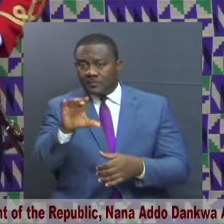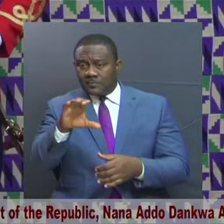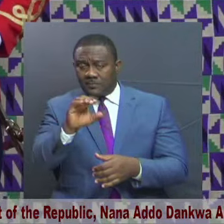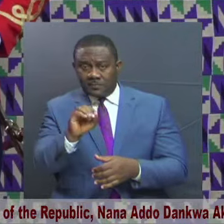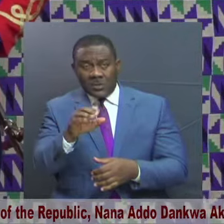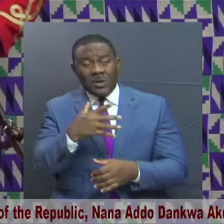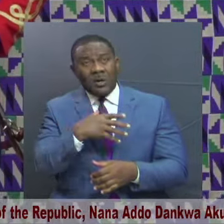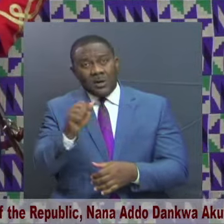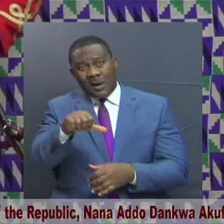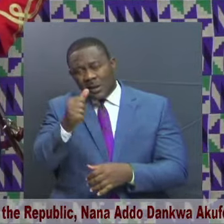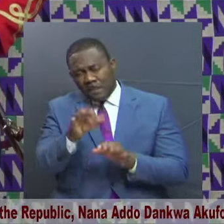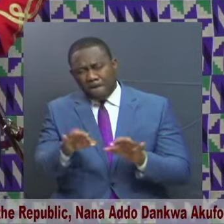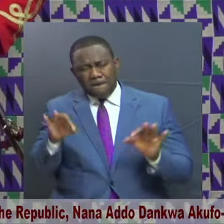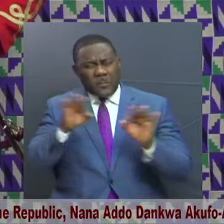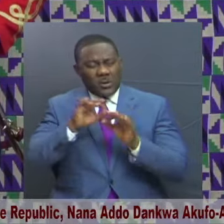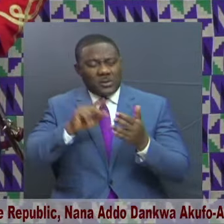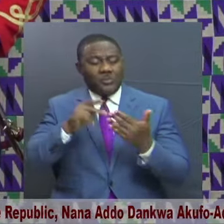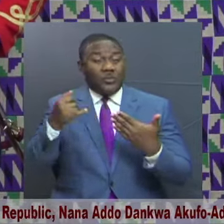10 key